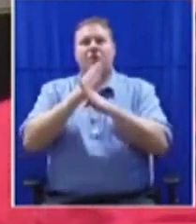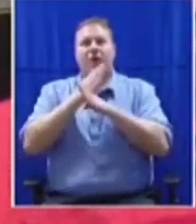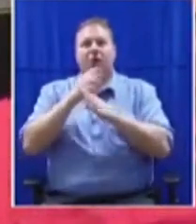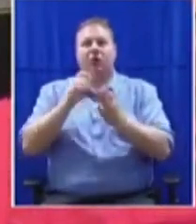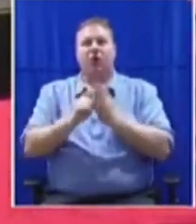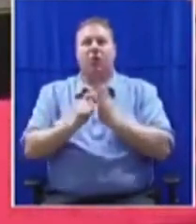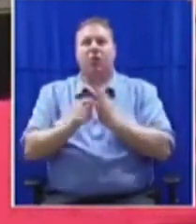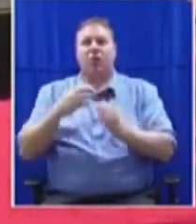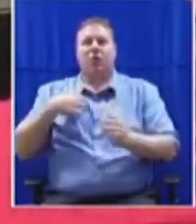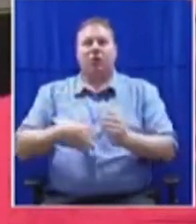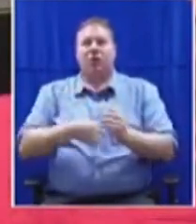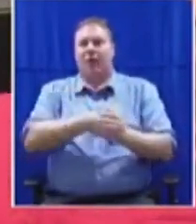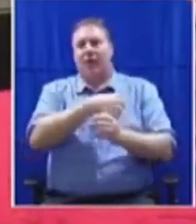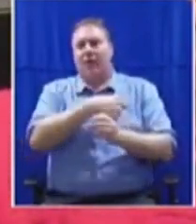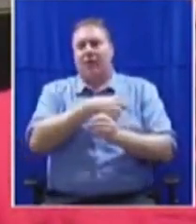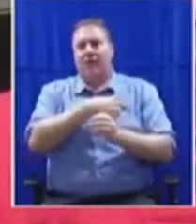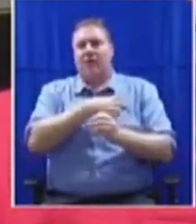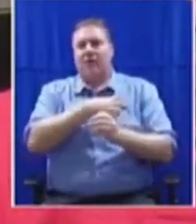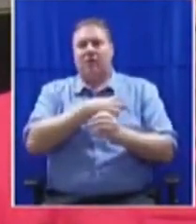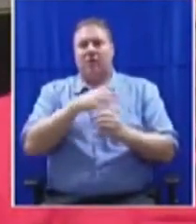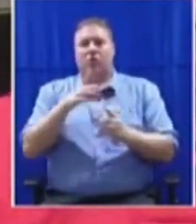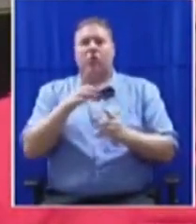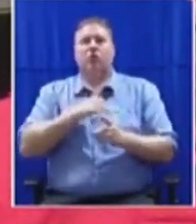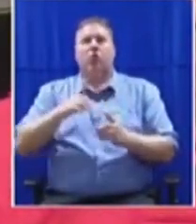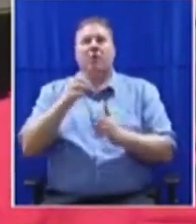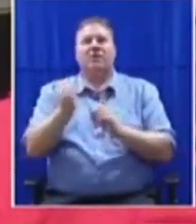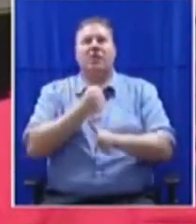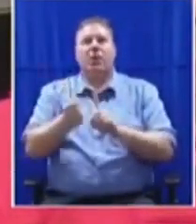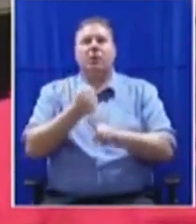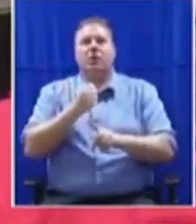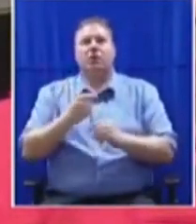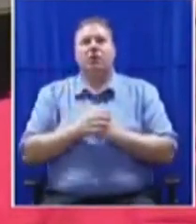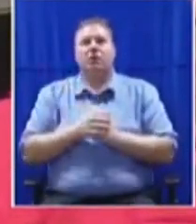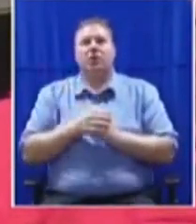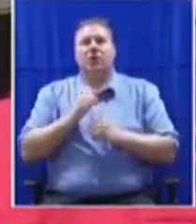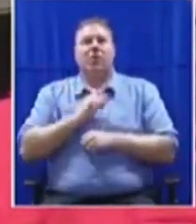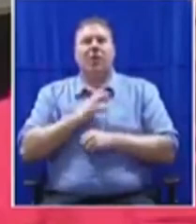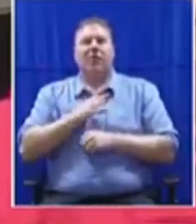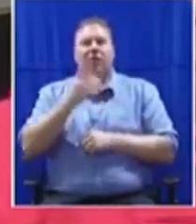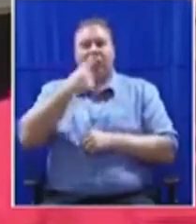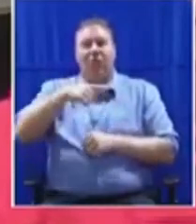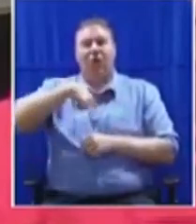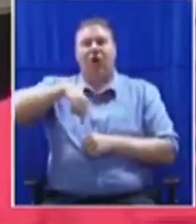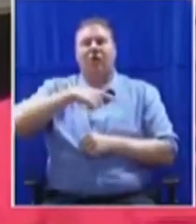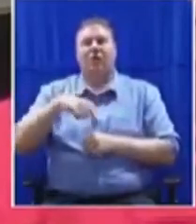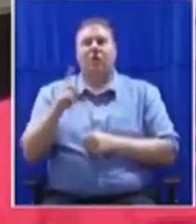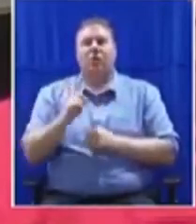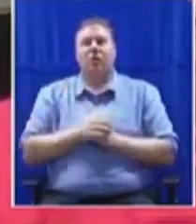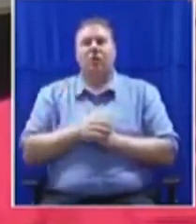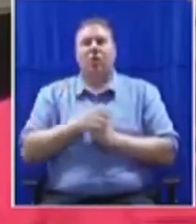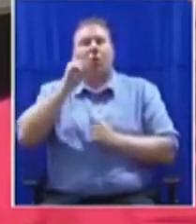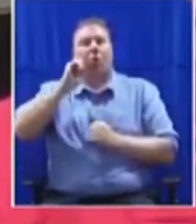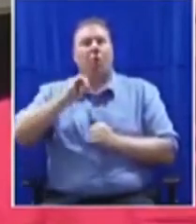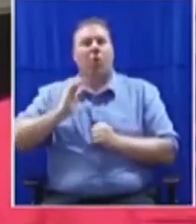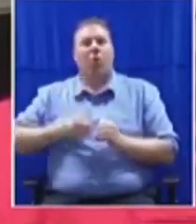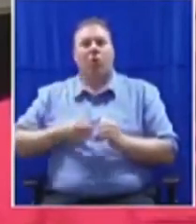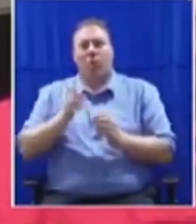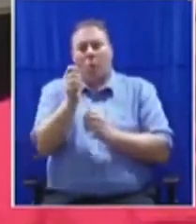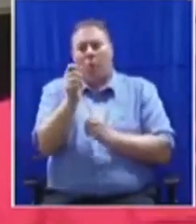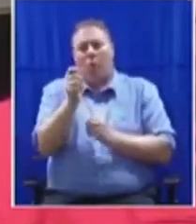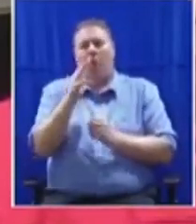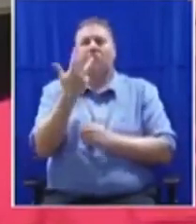the mayor following repeated cases of domestic abuse. What pains us even more is that the elderly woman is almost 90